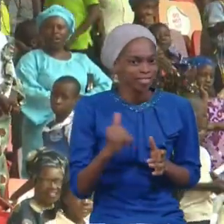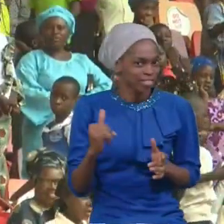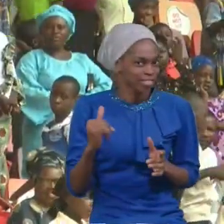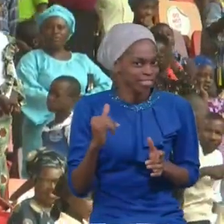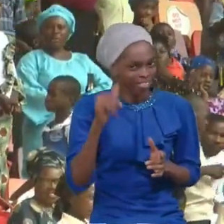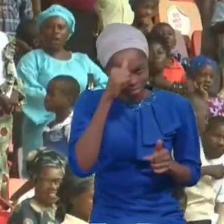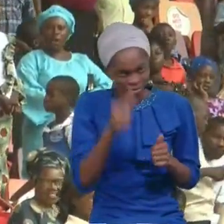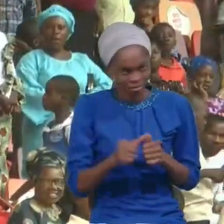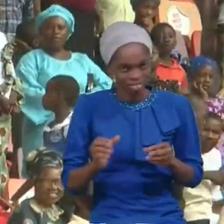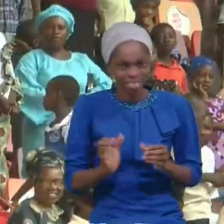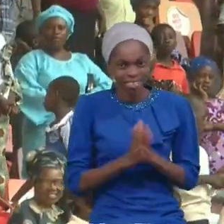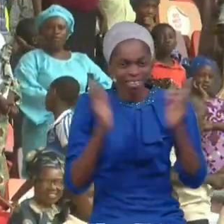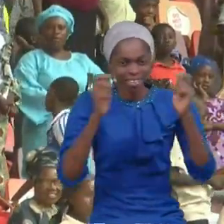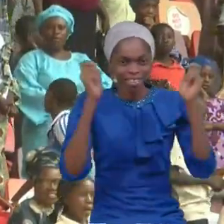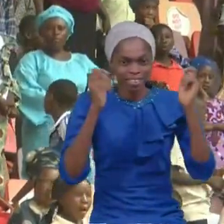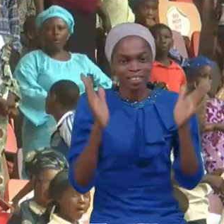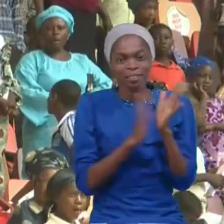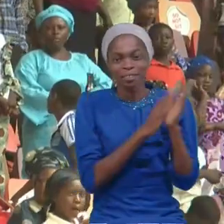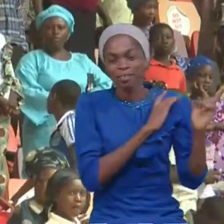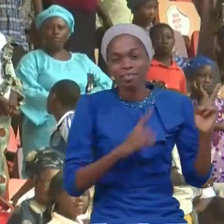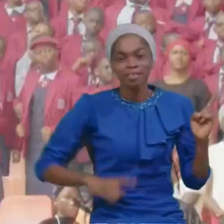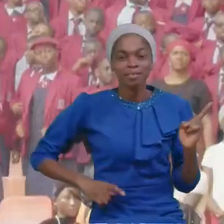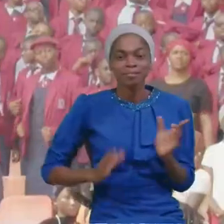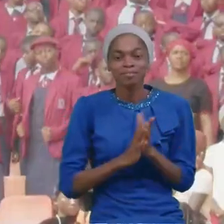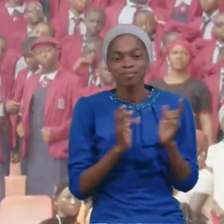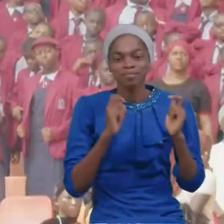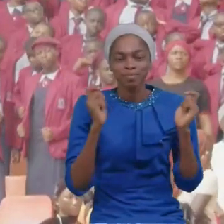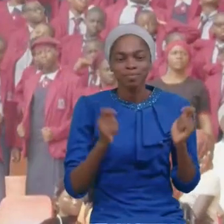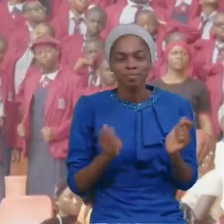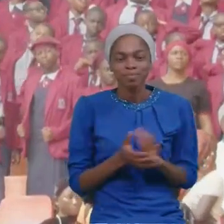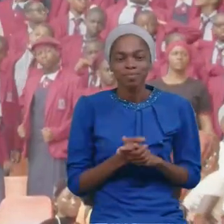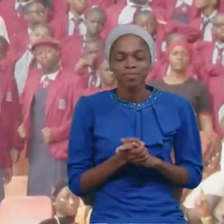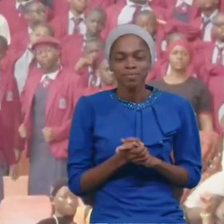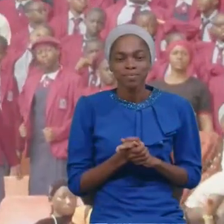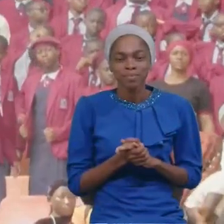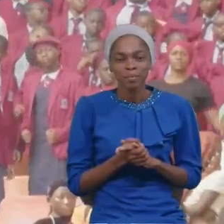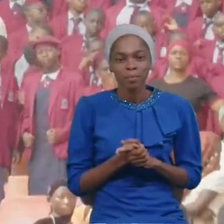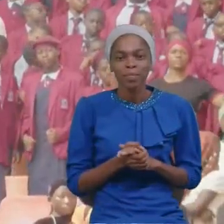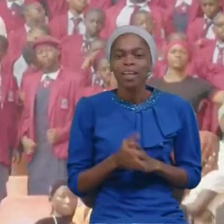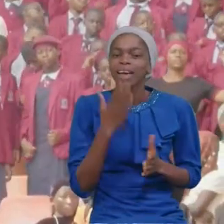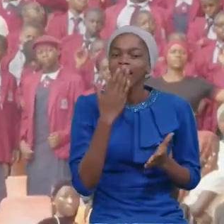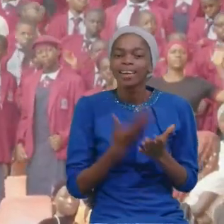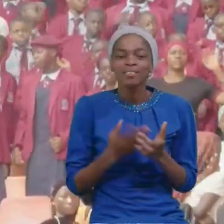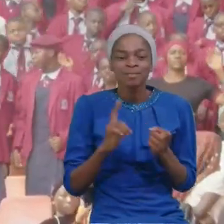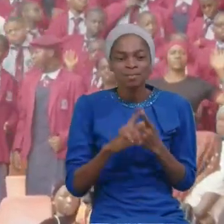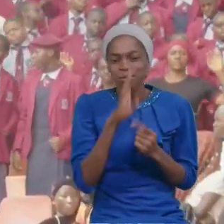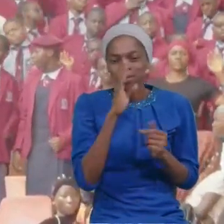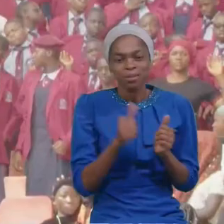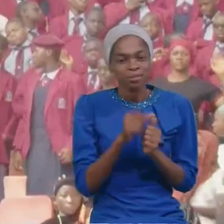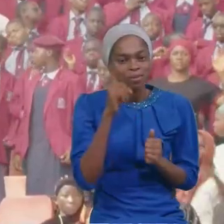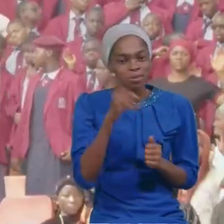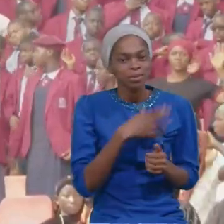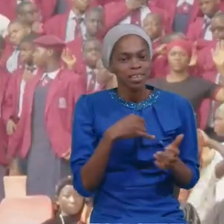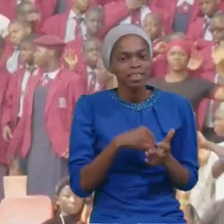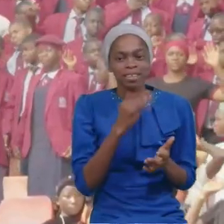Good to be with you. And it's good you are with me. How many are with me here? I said, how many are